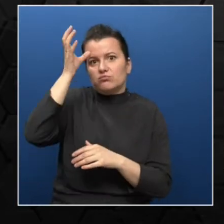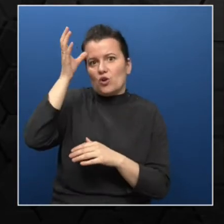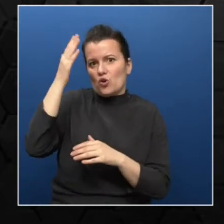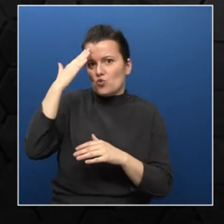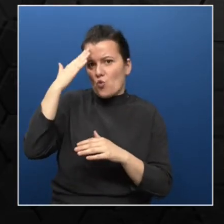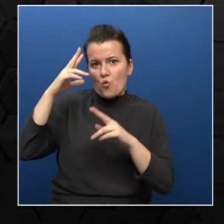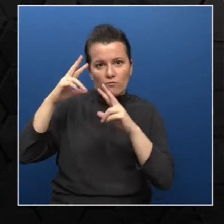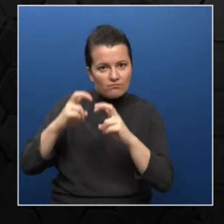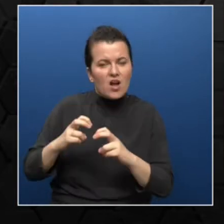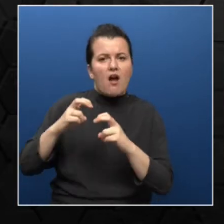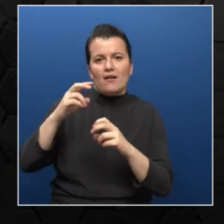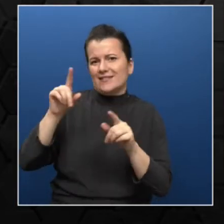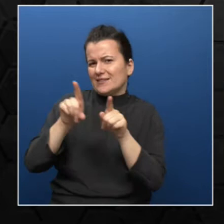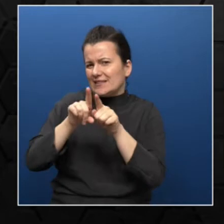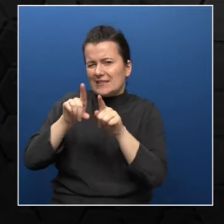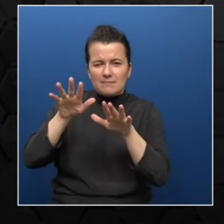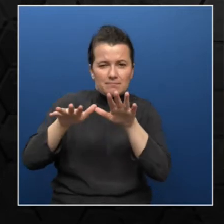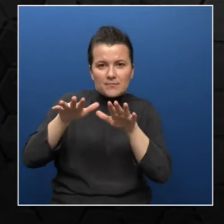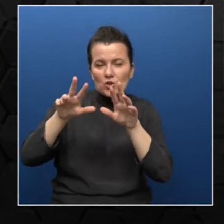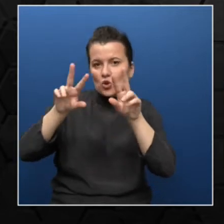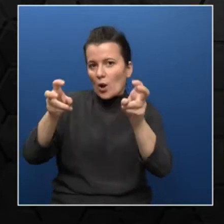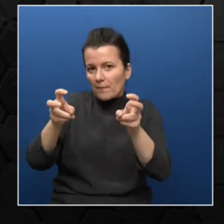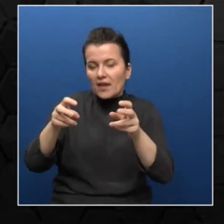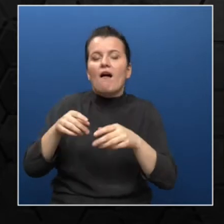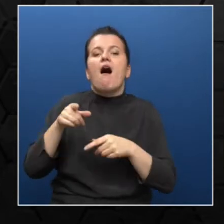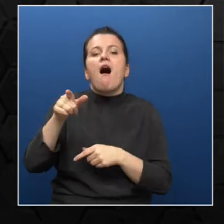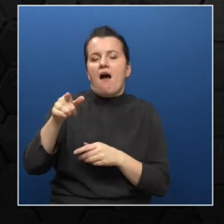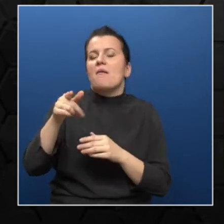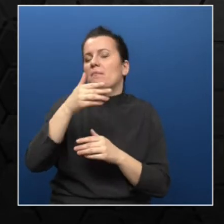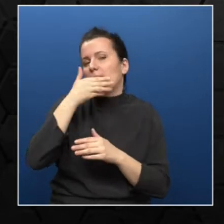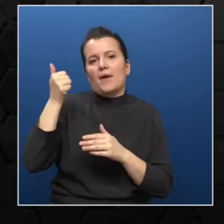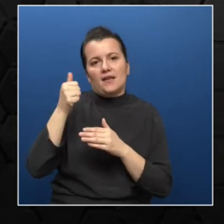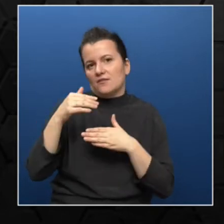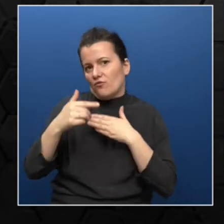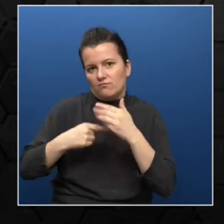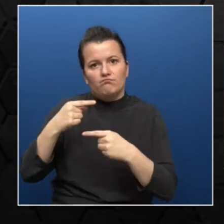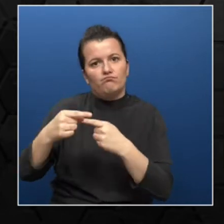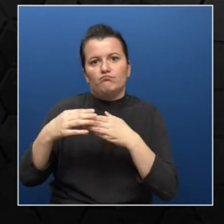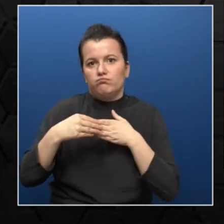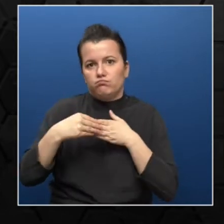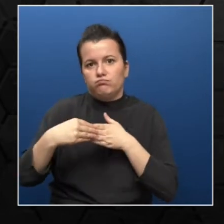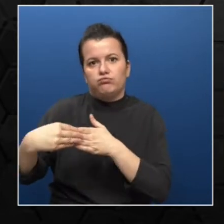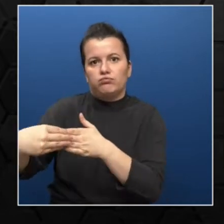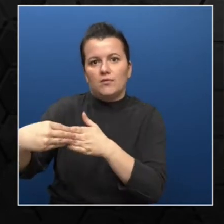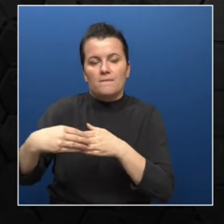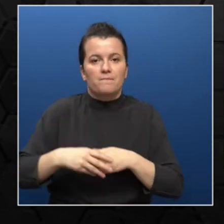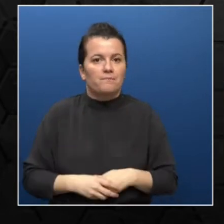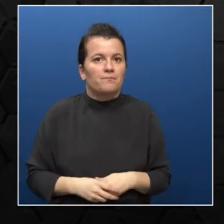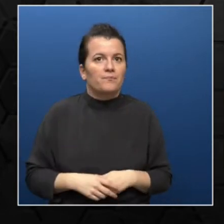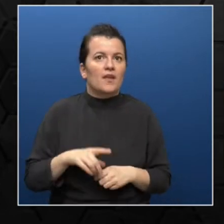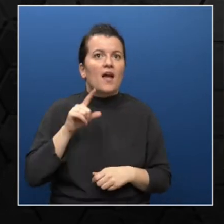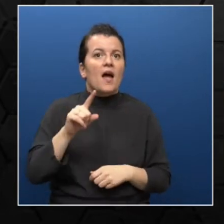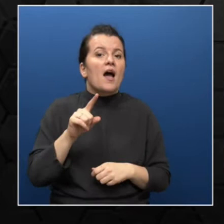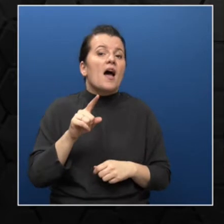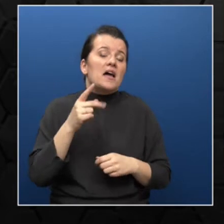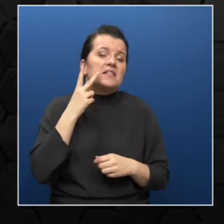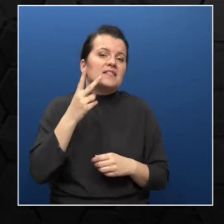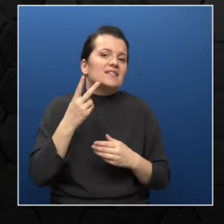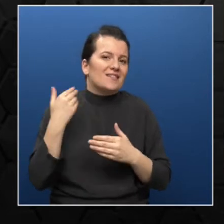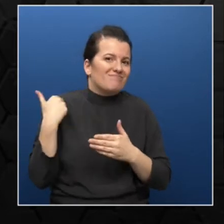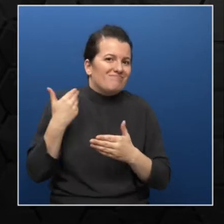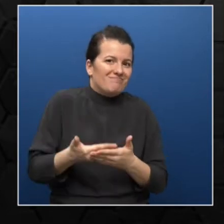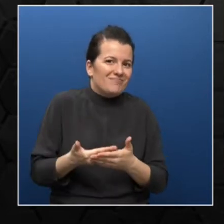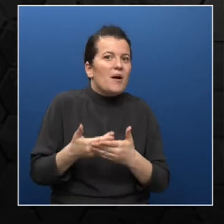field. And having said this, the entire process so far has been challenging, but it has also been a lot of fun. And I'm actually really